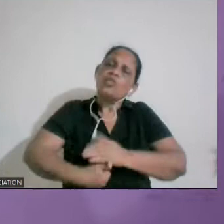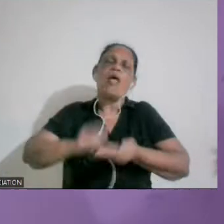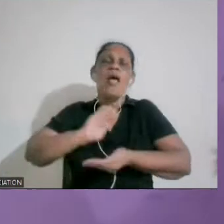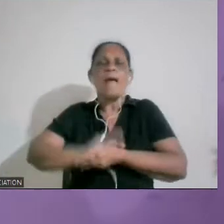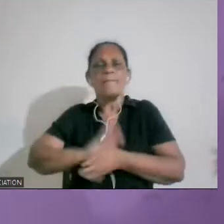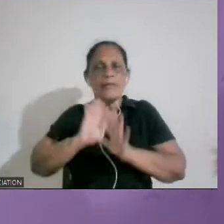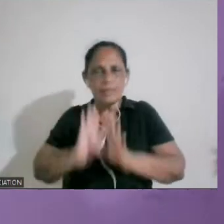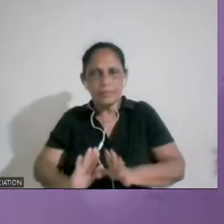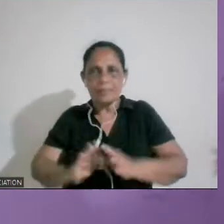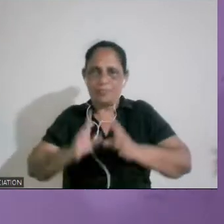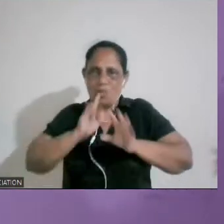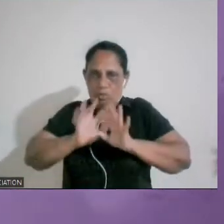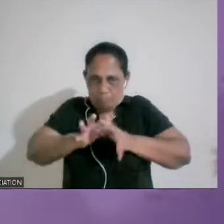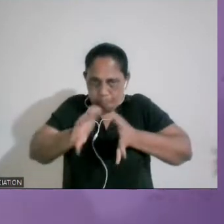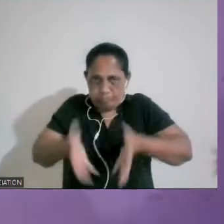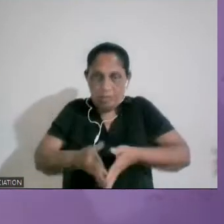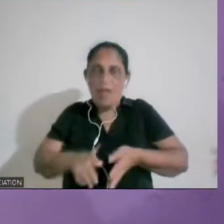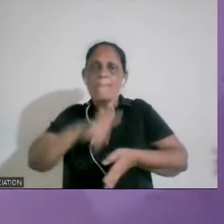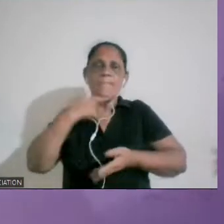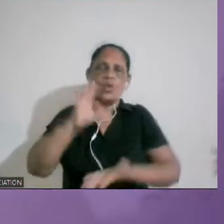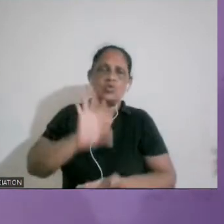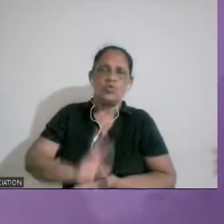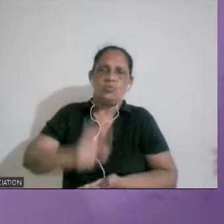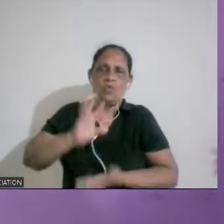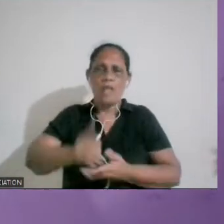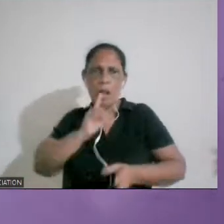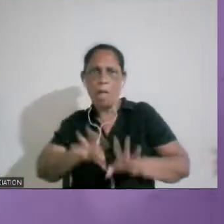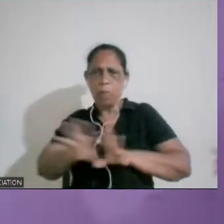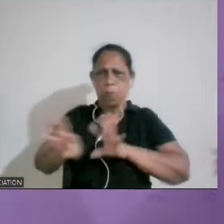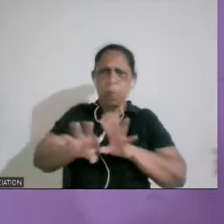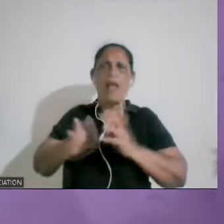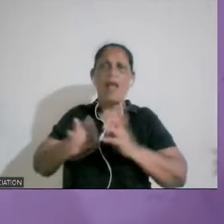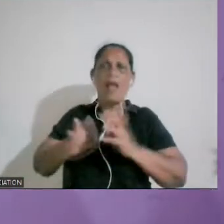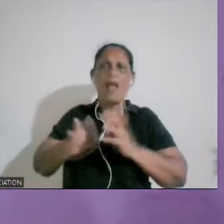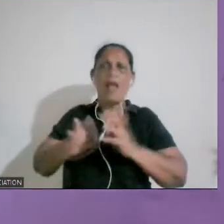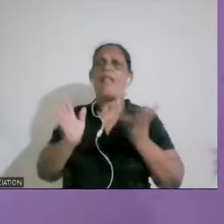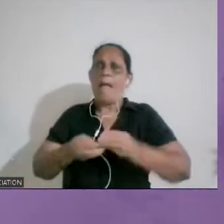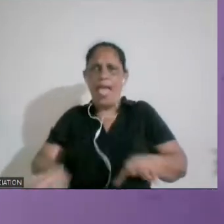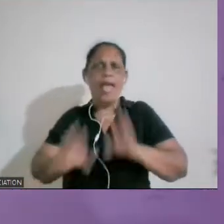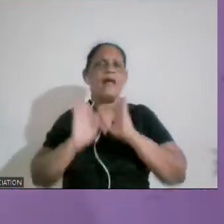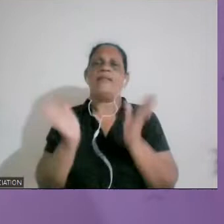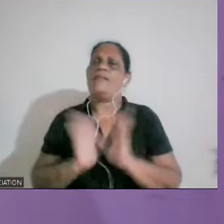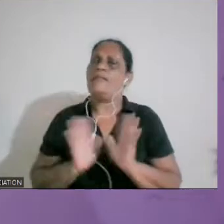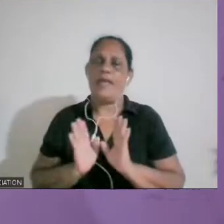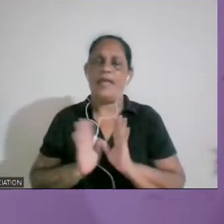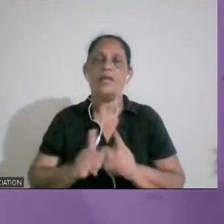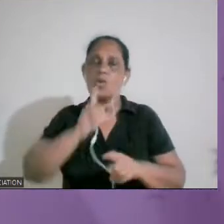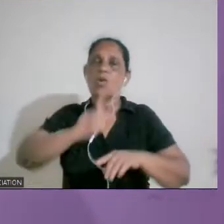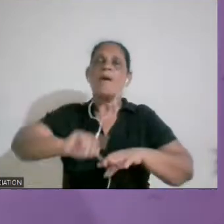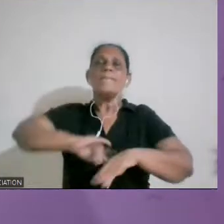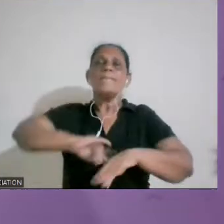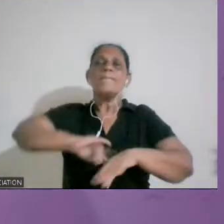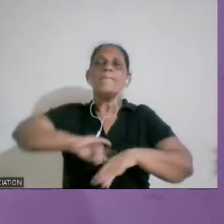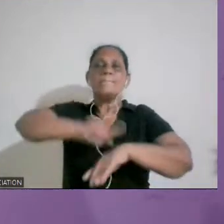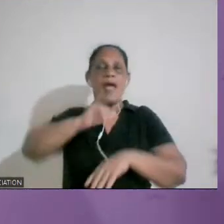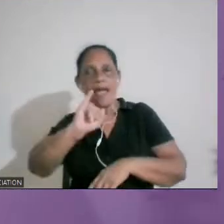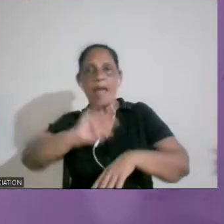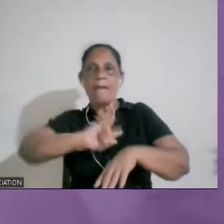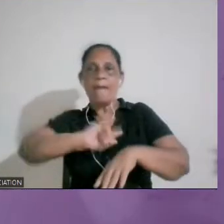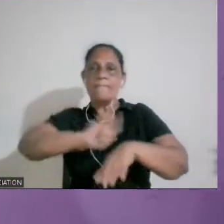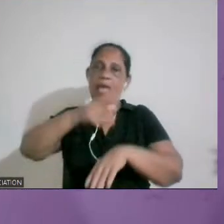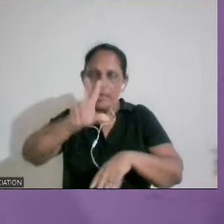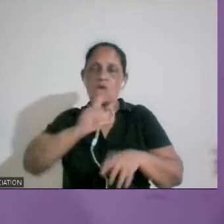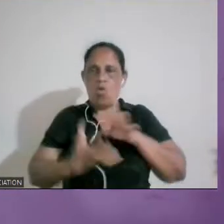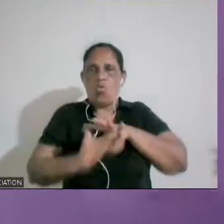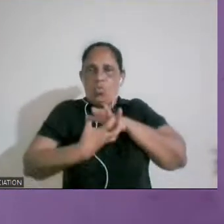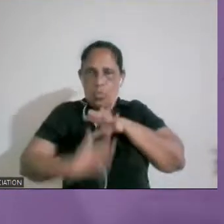lost anywhere. Every 6 to 8 hours when you want to empty it, you just pull down and you can empty the blood and reinsert it. For